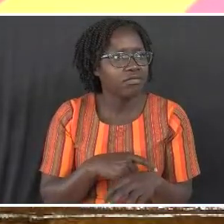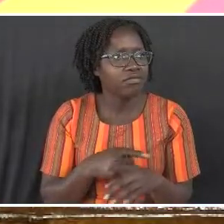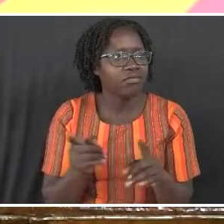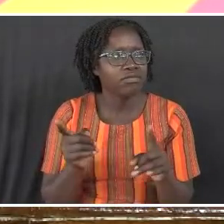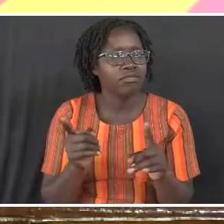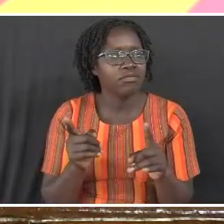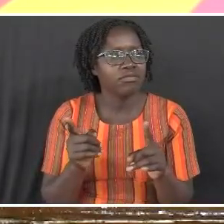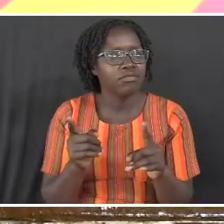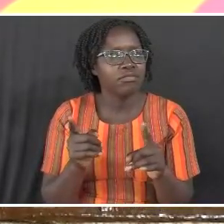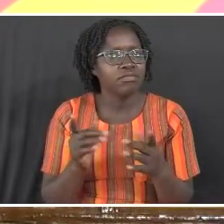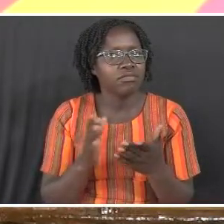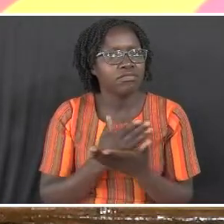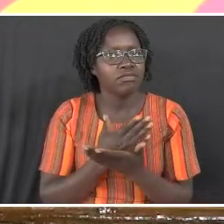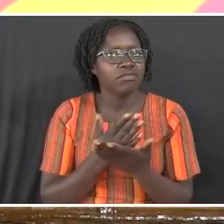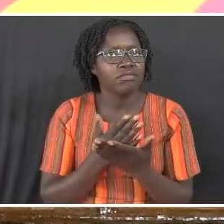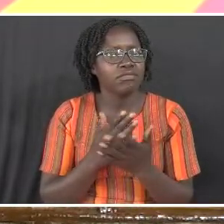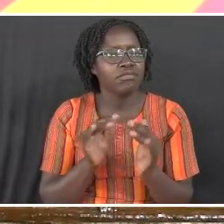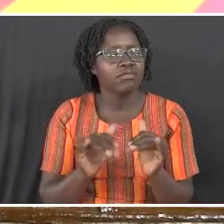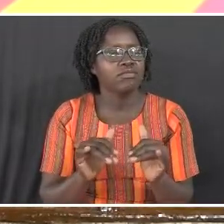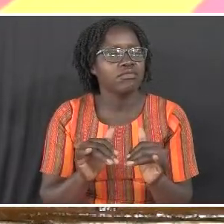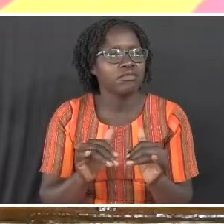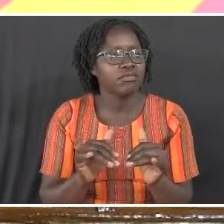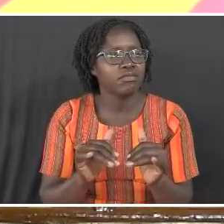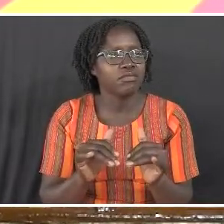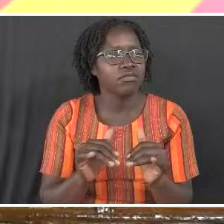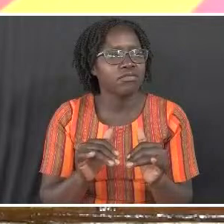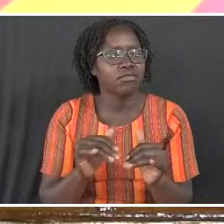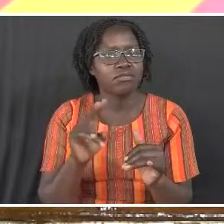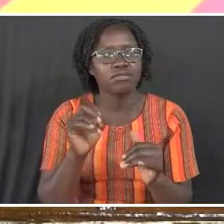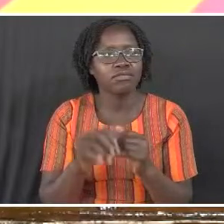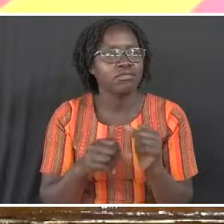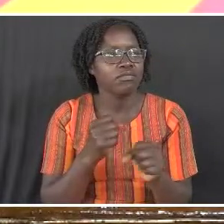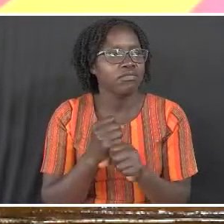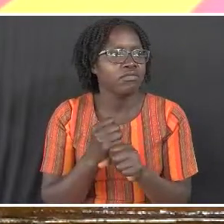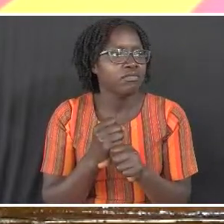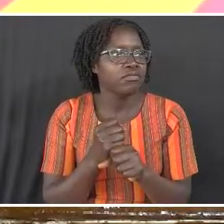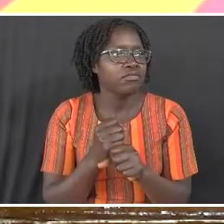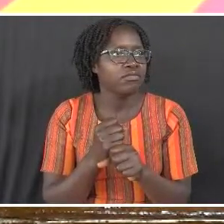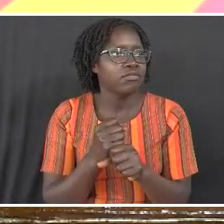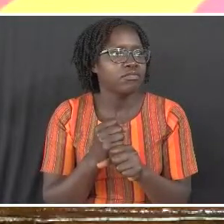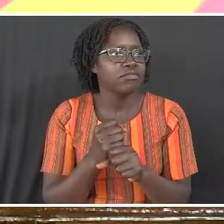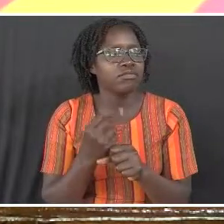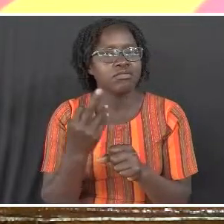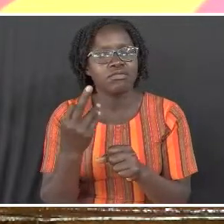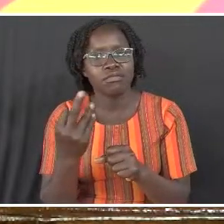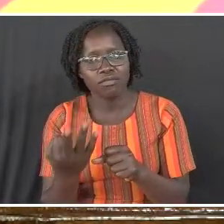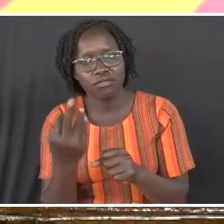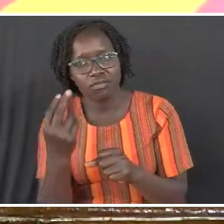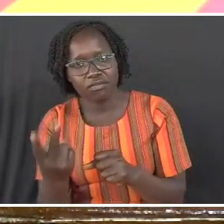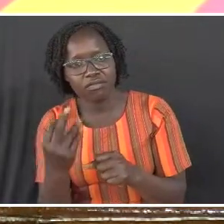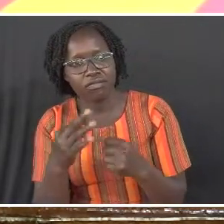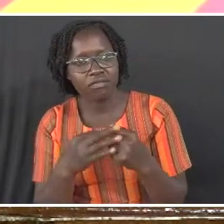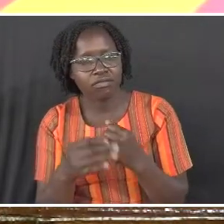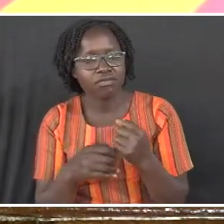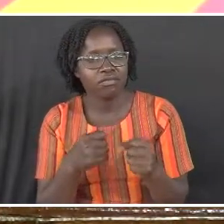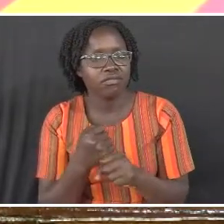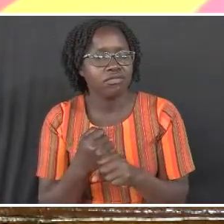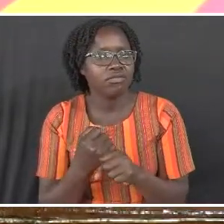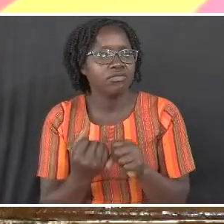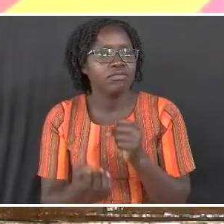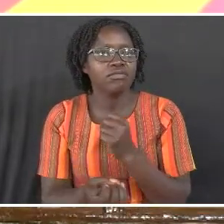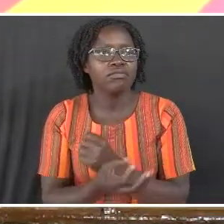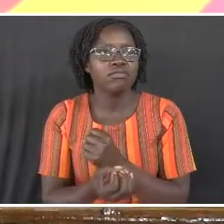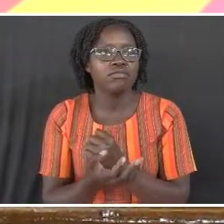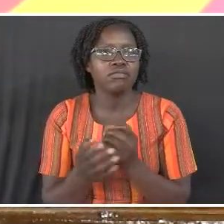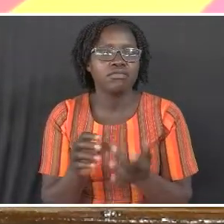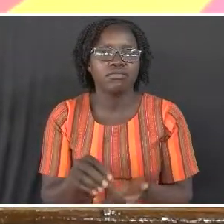even they have stayed with teeth fillings for even 20 years, 28 years. So we always advise,